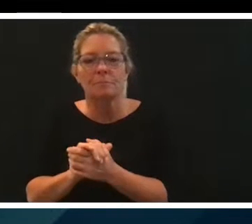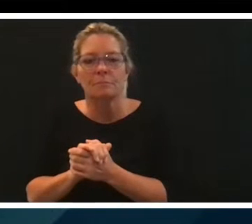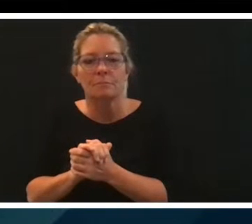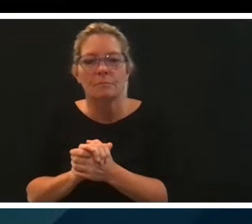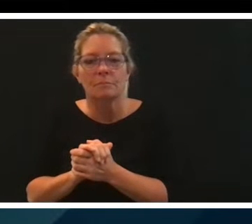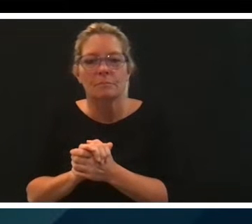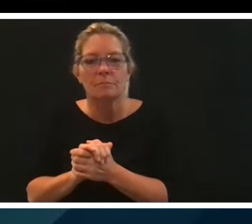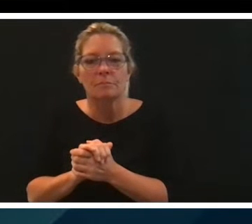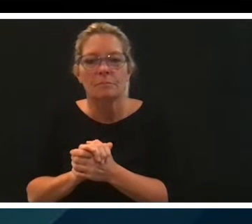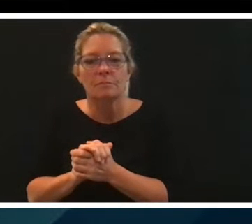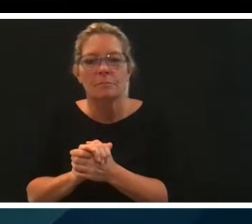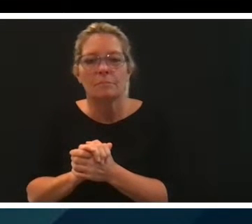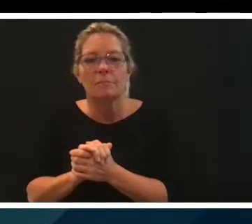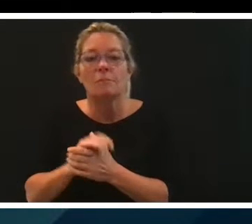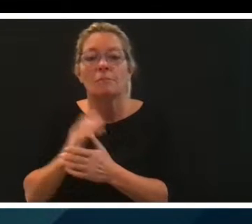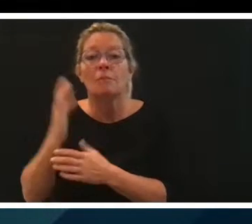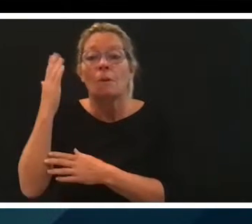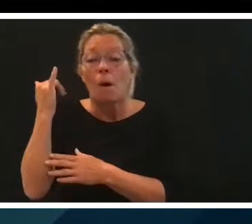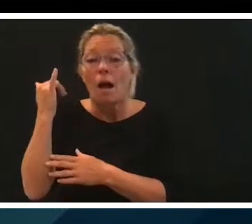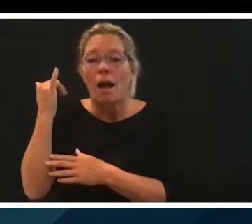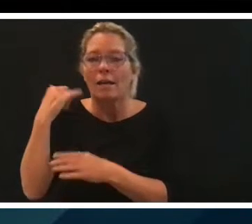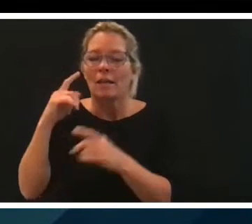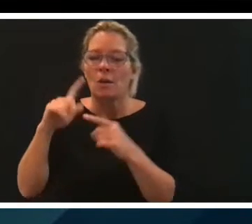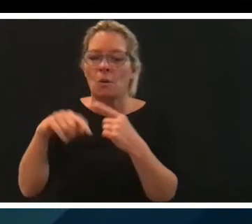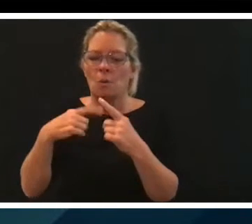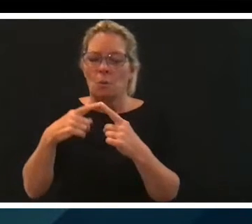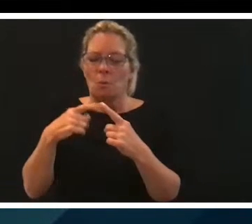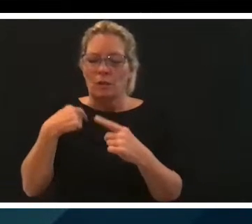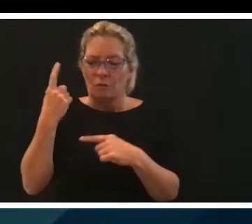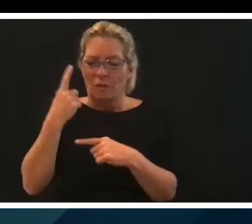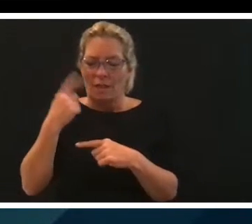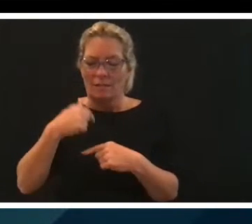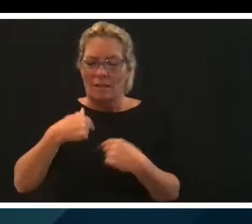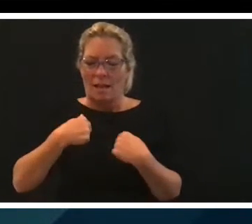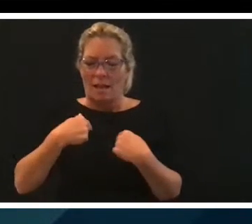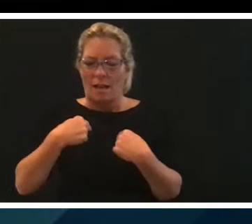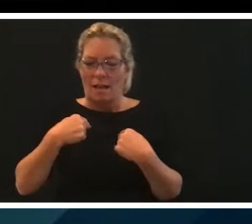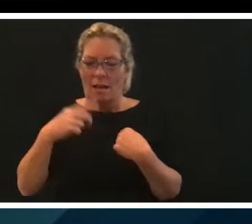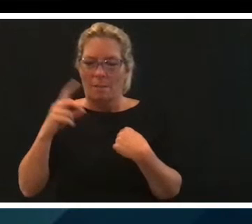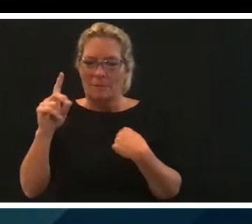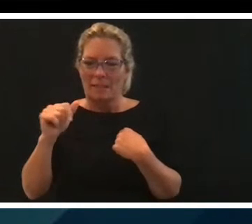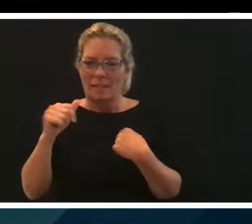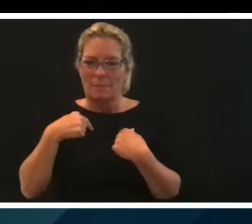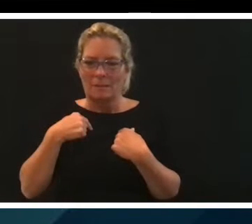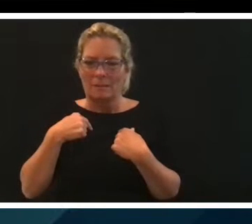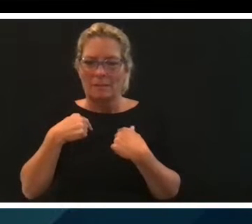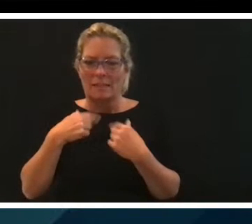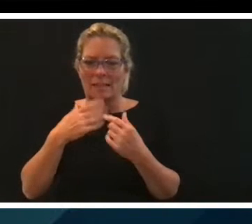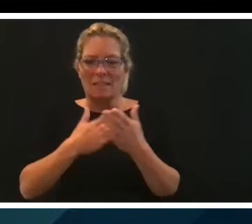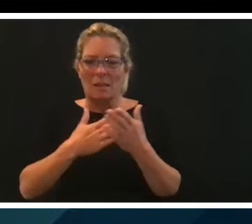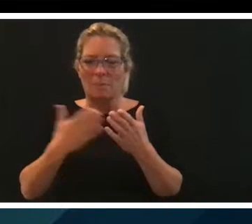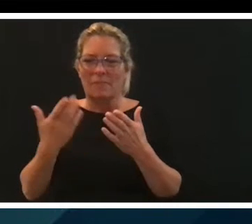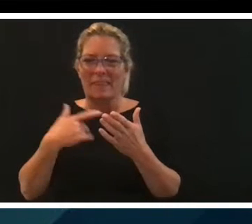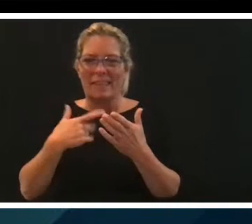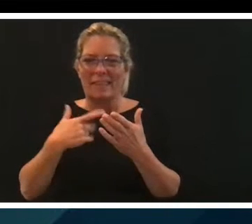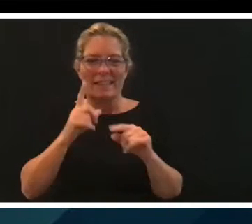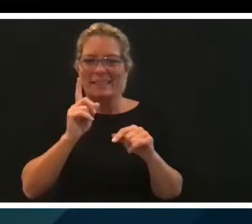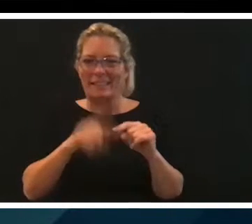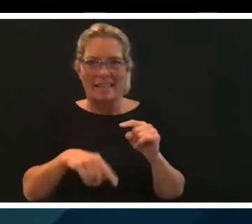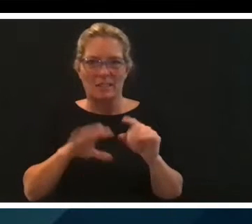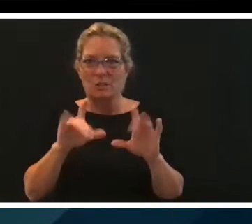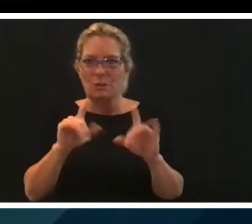where you realize when you're disabled that not everything is open to you. There hasn't been a disabled